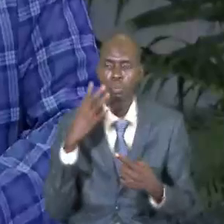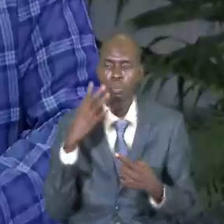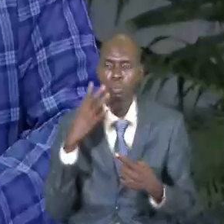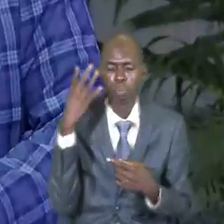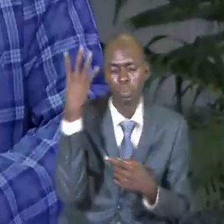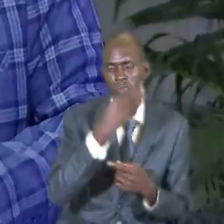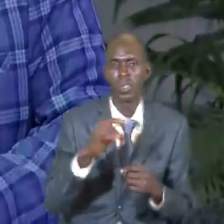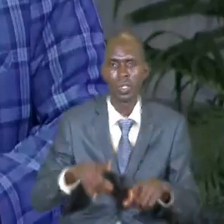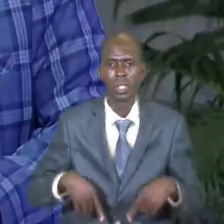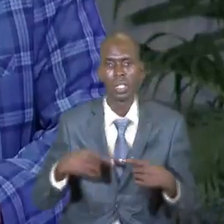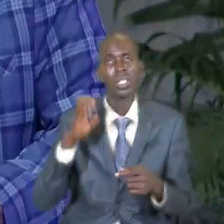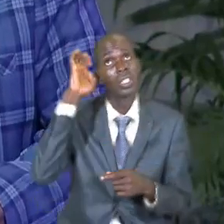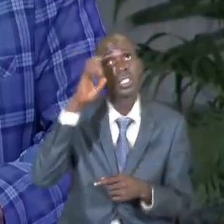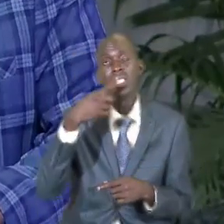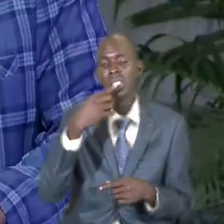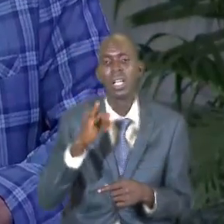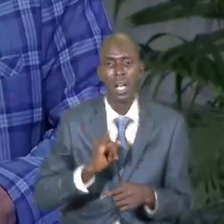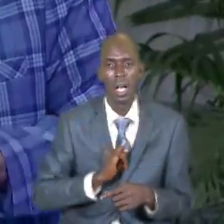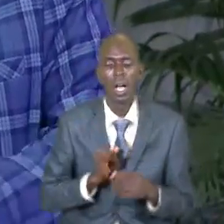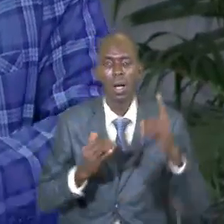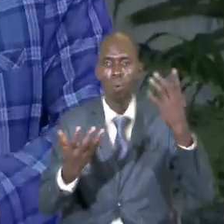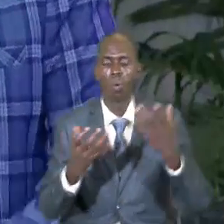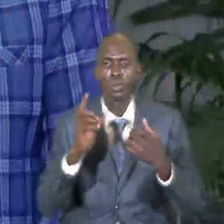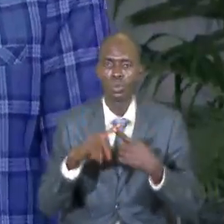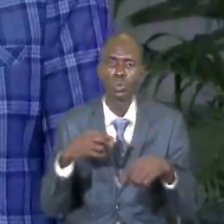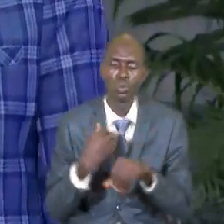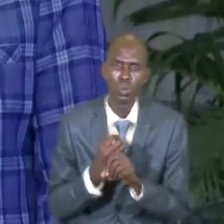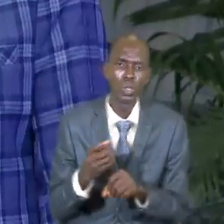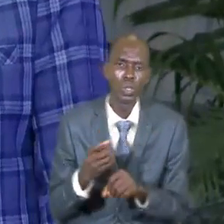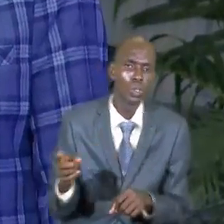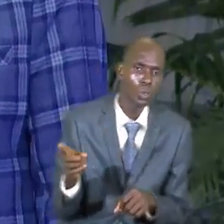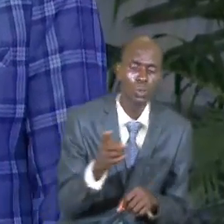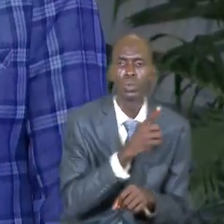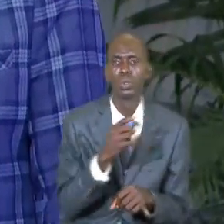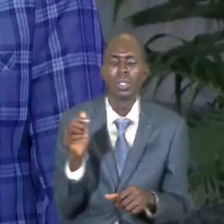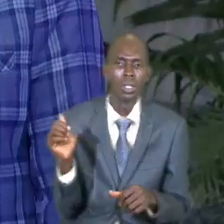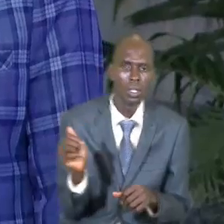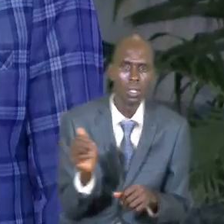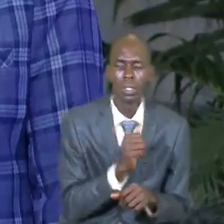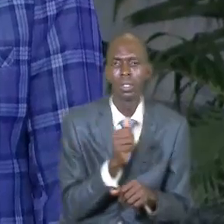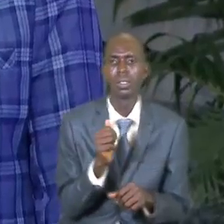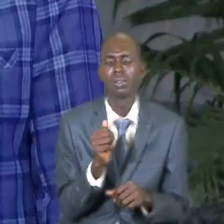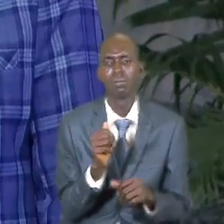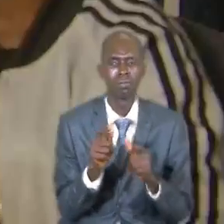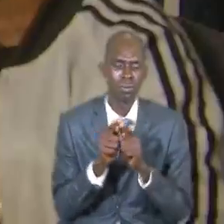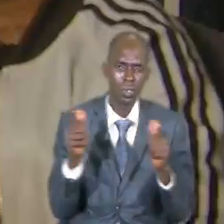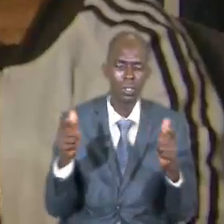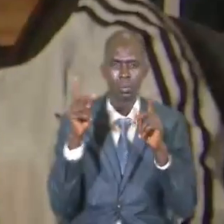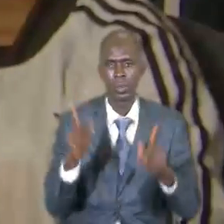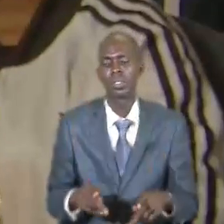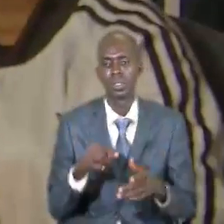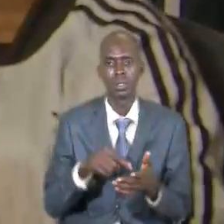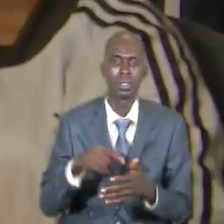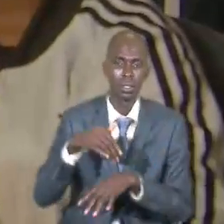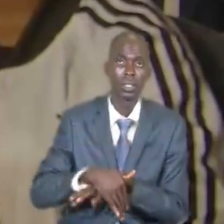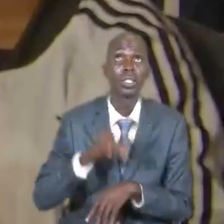make you a trophy of my supernatural power tonight. He will do it.